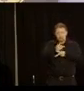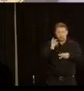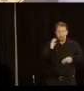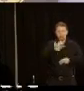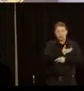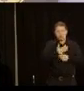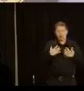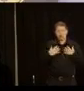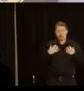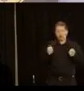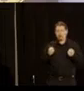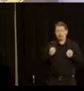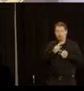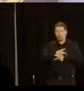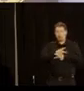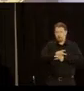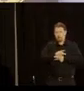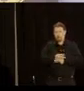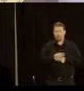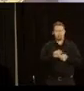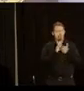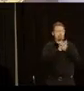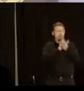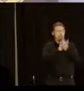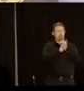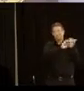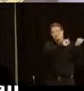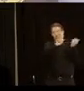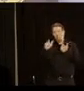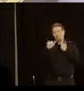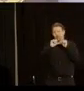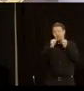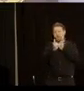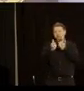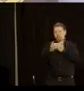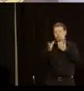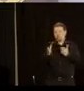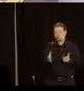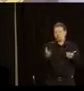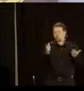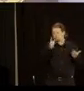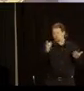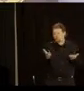of applause to all of our agency heads that are doing the important work.